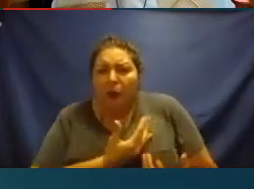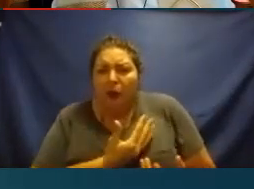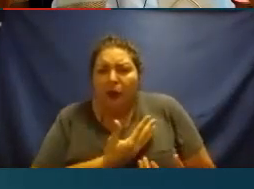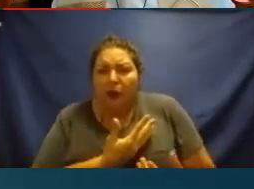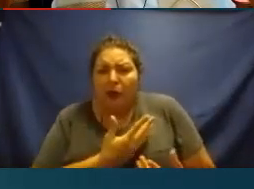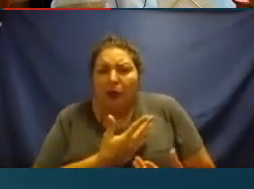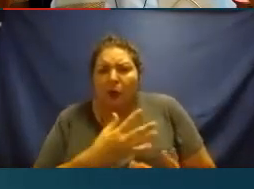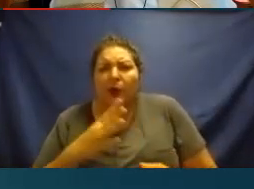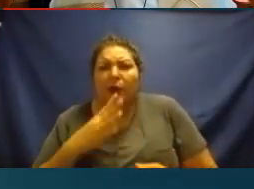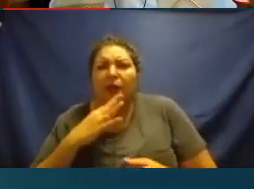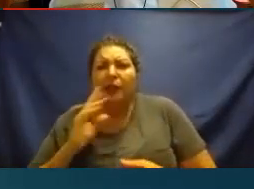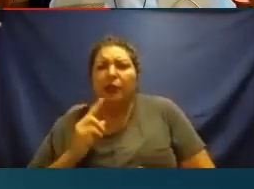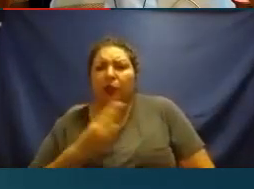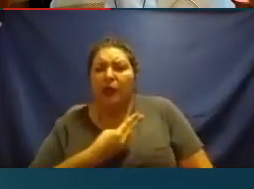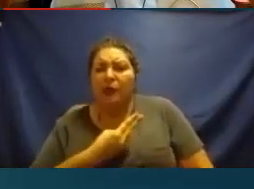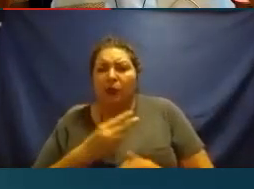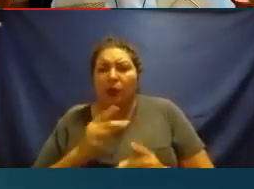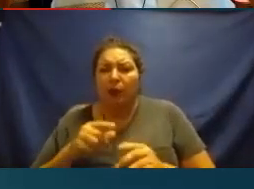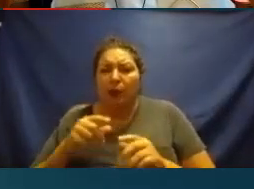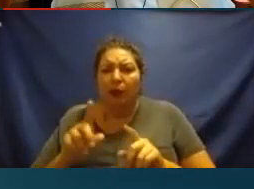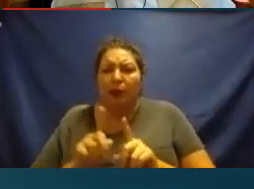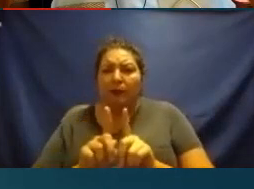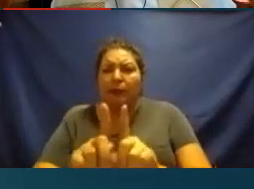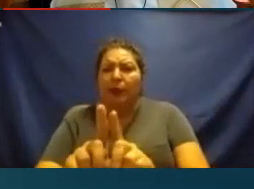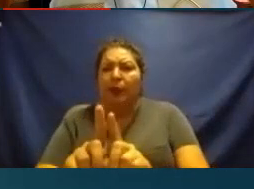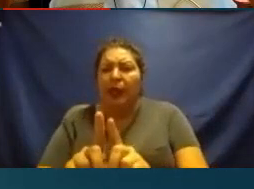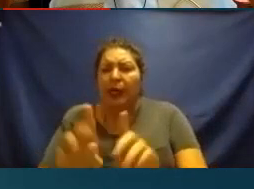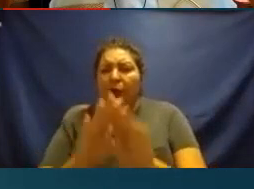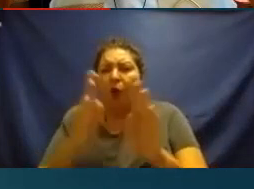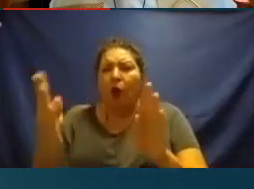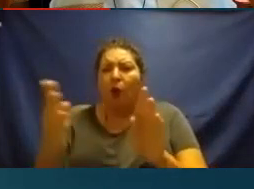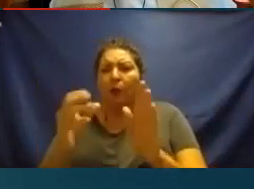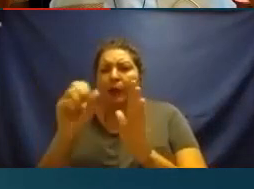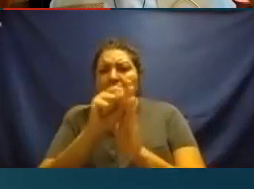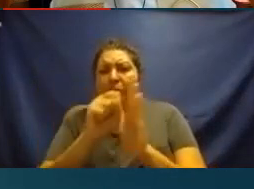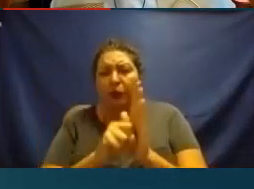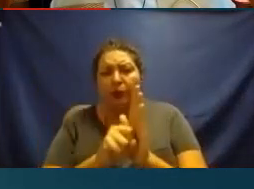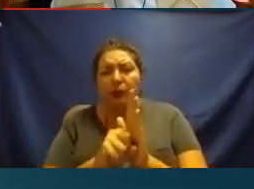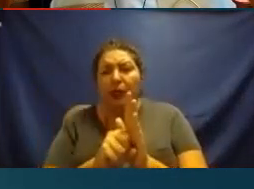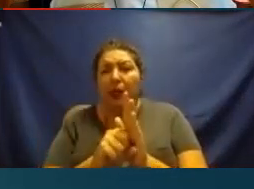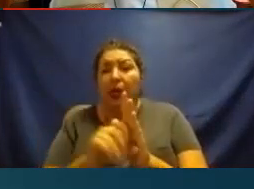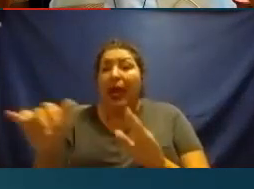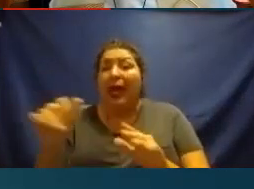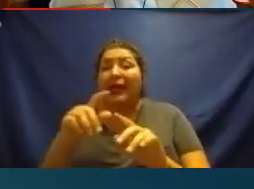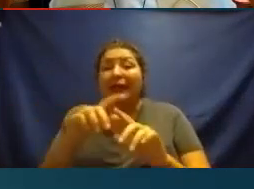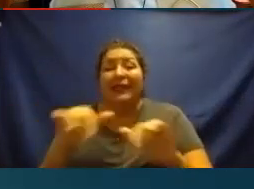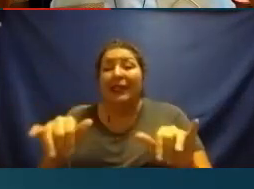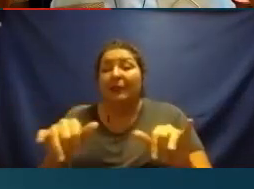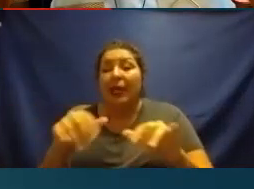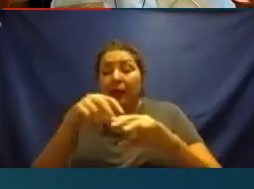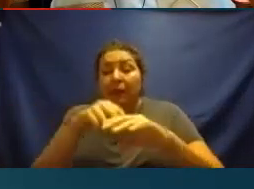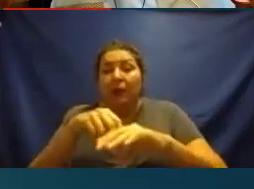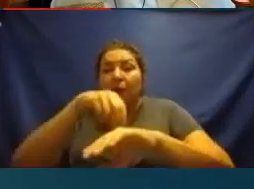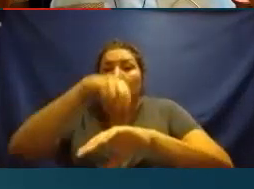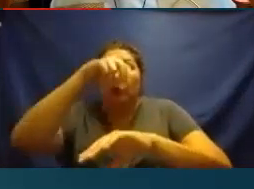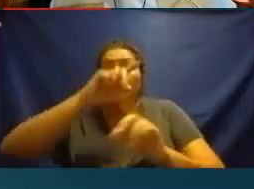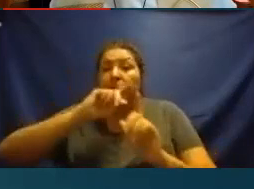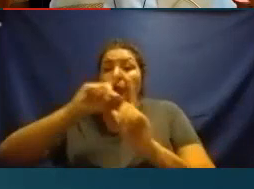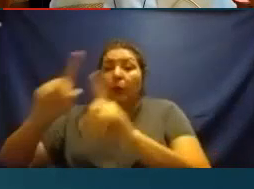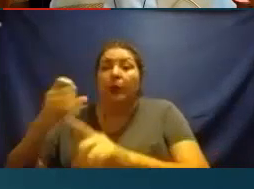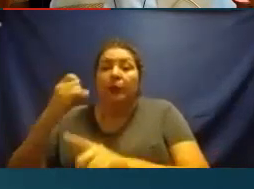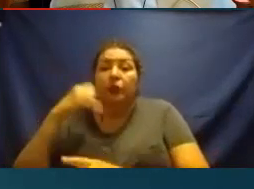road, while he opened to us the scriptures? And they rose that same hour and returned to Jerusalem. And they found